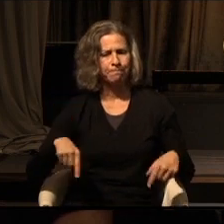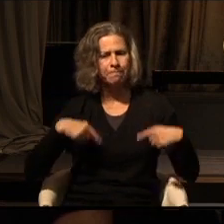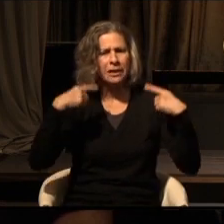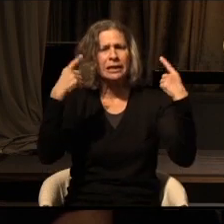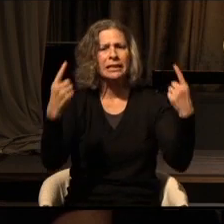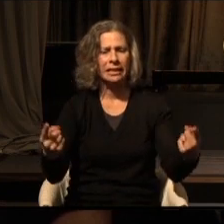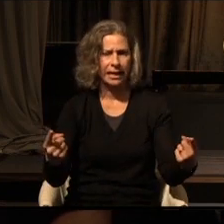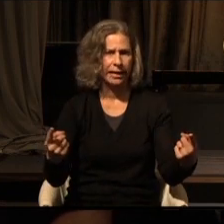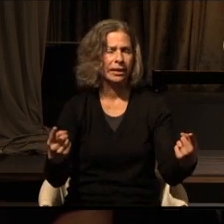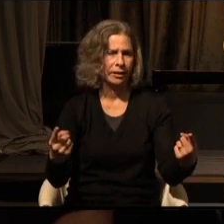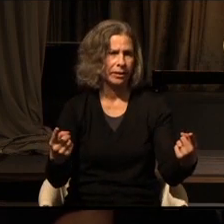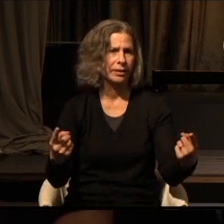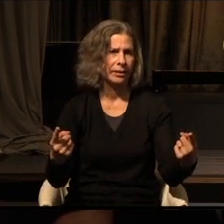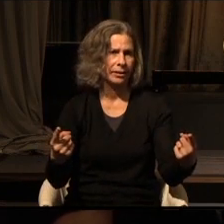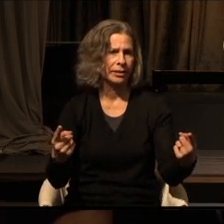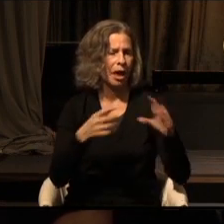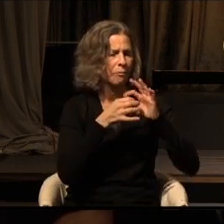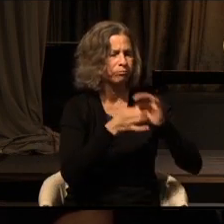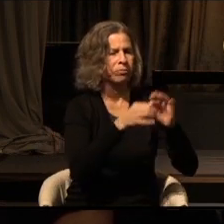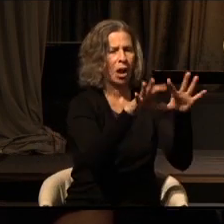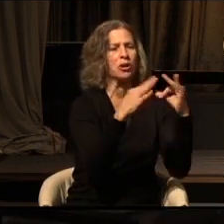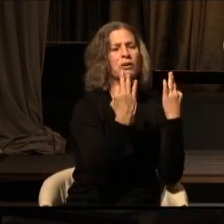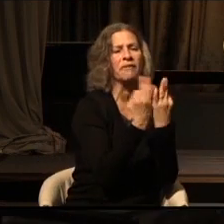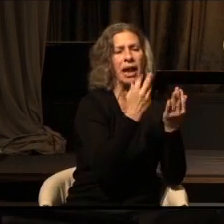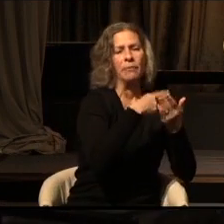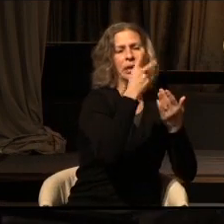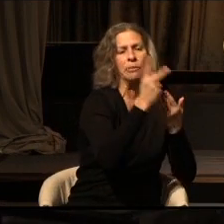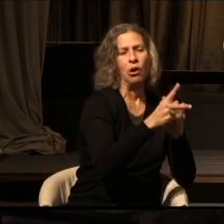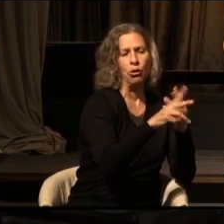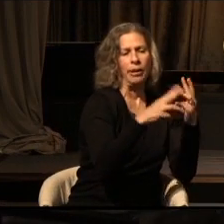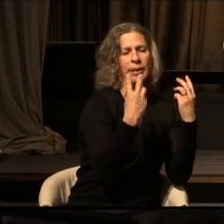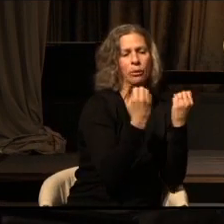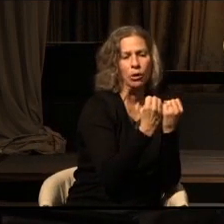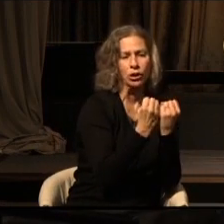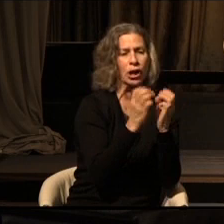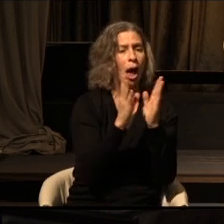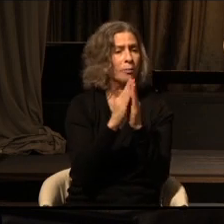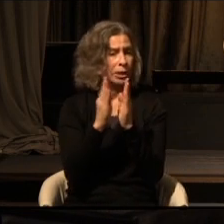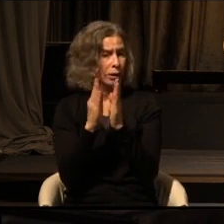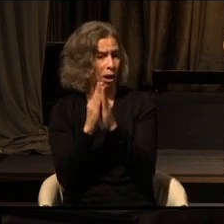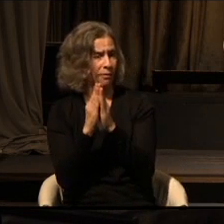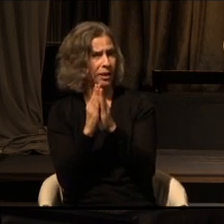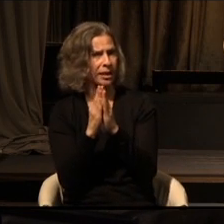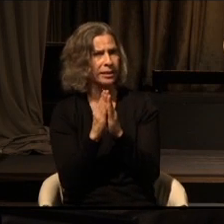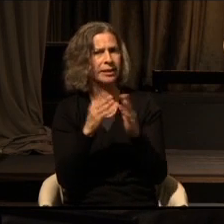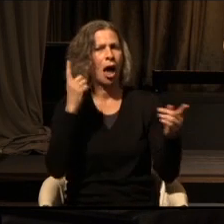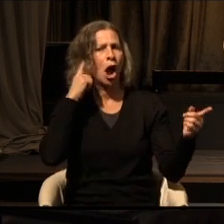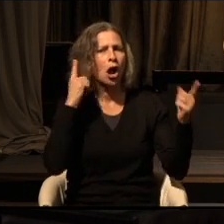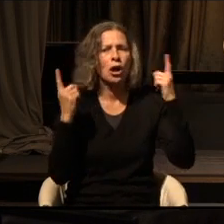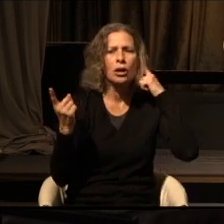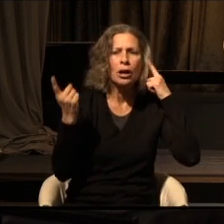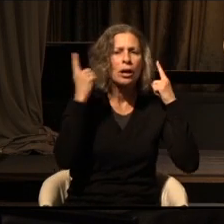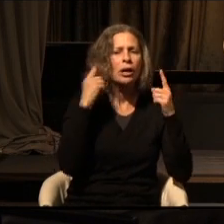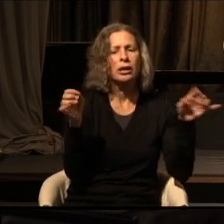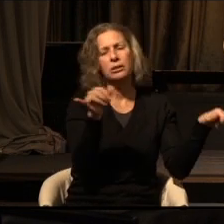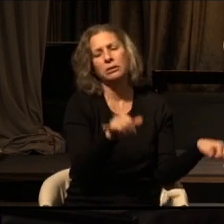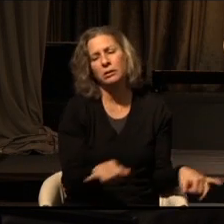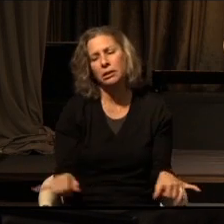have gone to family programming workshops, conferences, and summits, and I've heard the same thing, that the work of